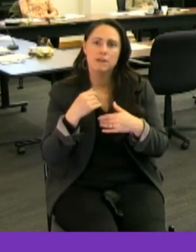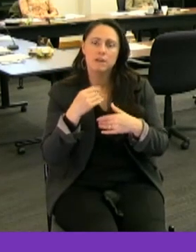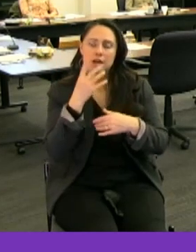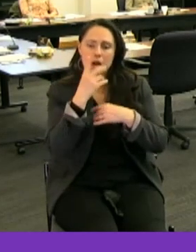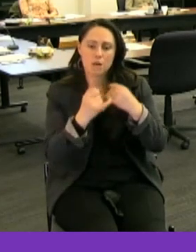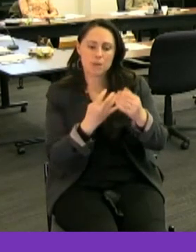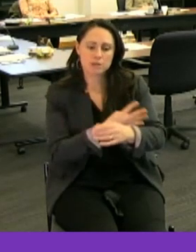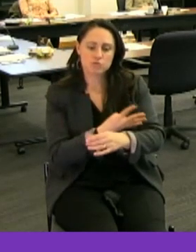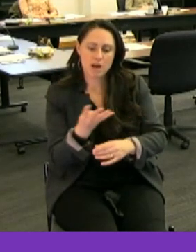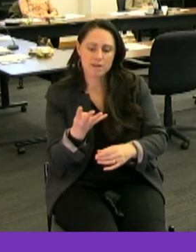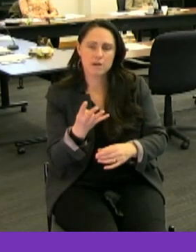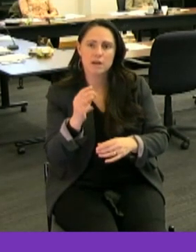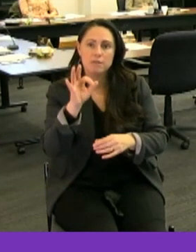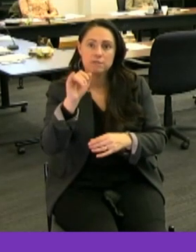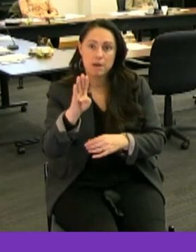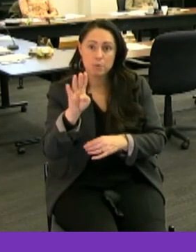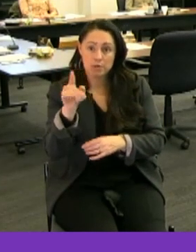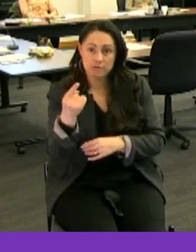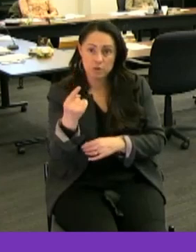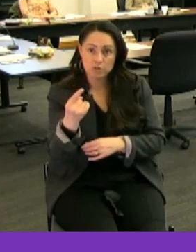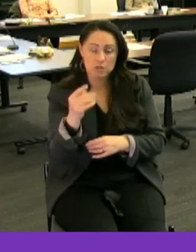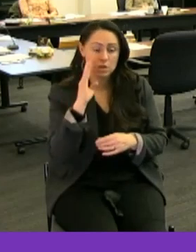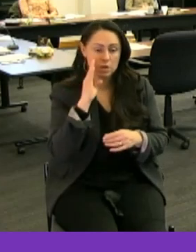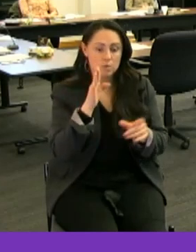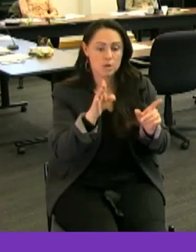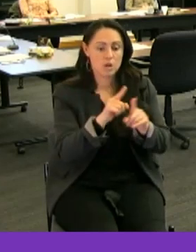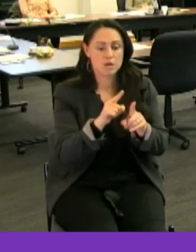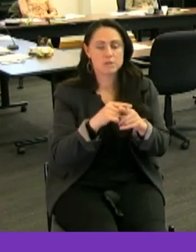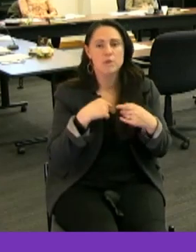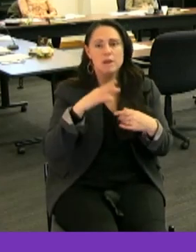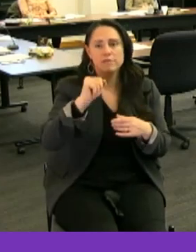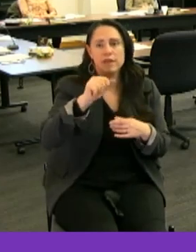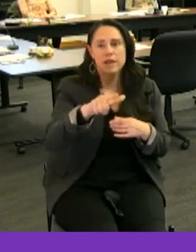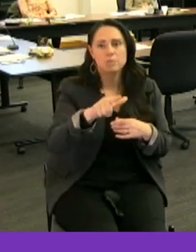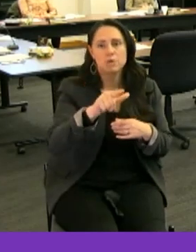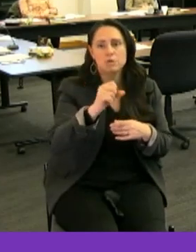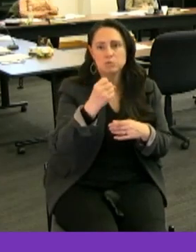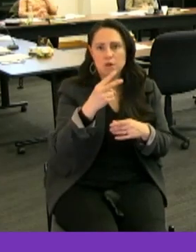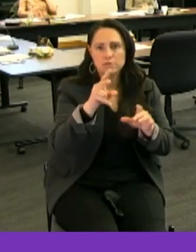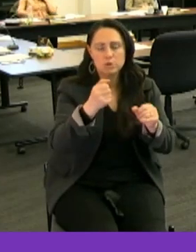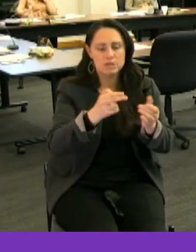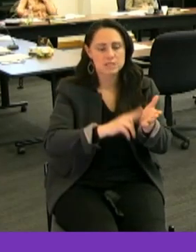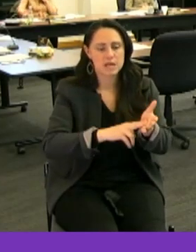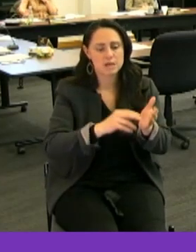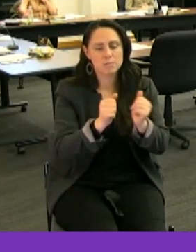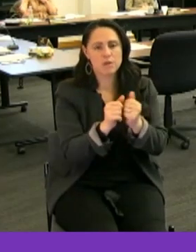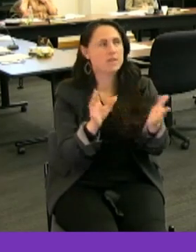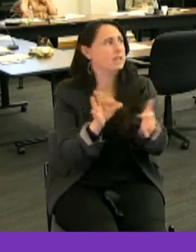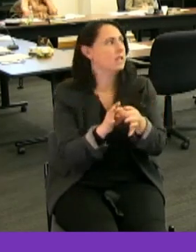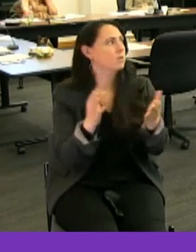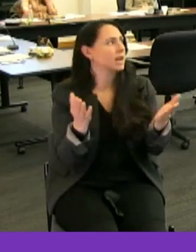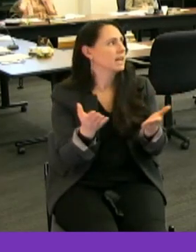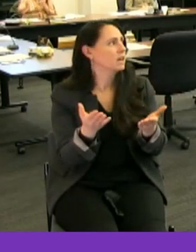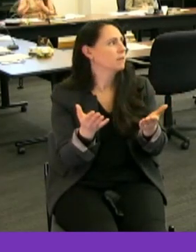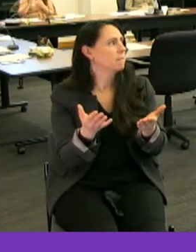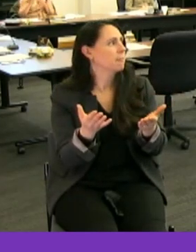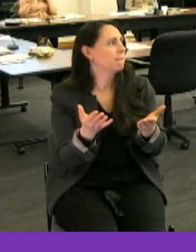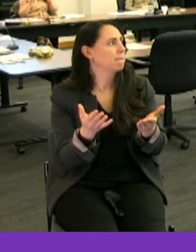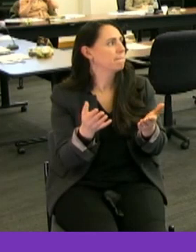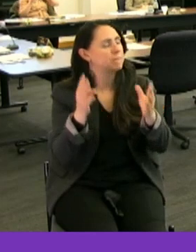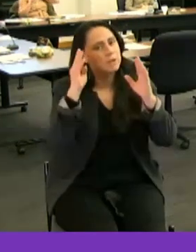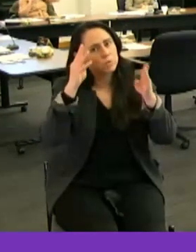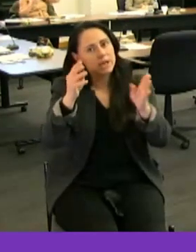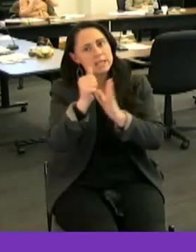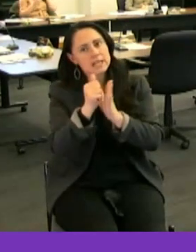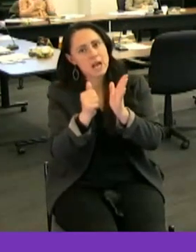drive February 1st, and then we're also going to have a blood drive April 12th. You can sign up with this link right here, create an